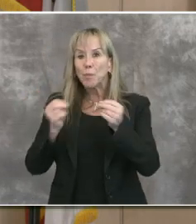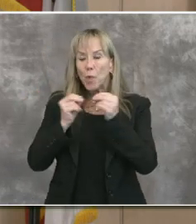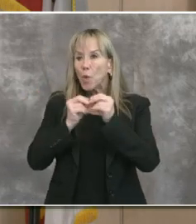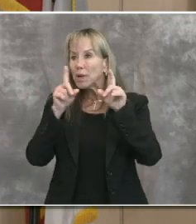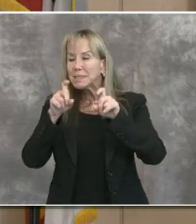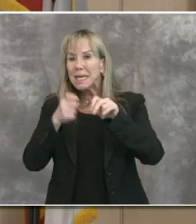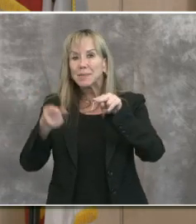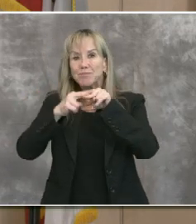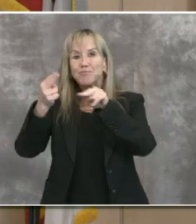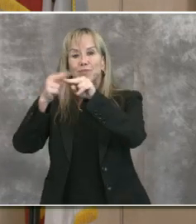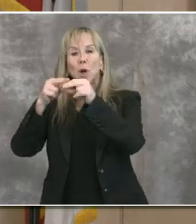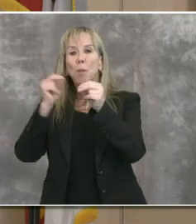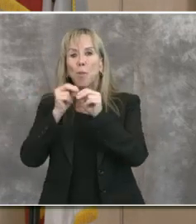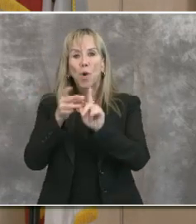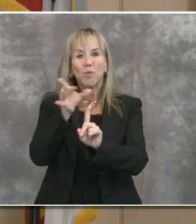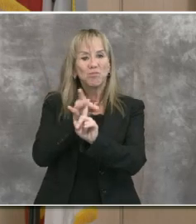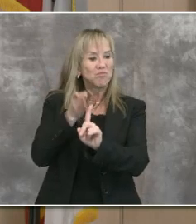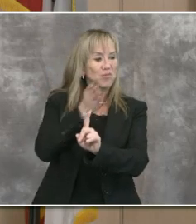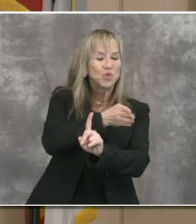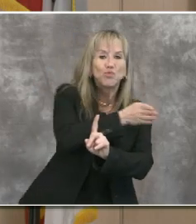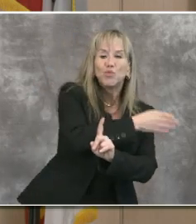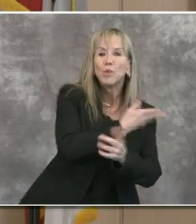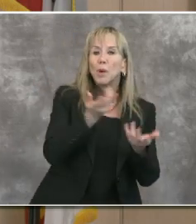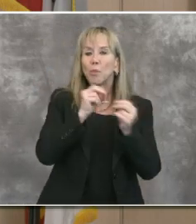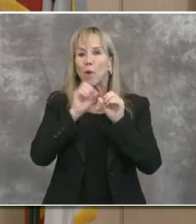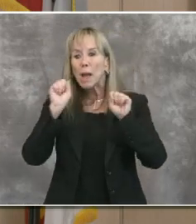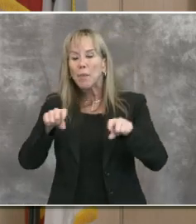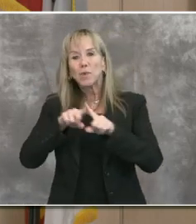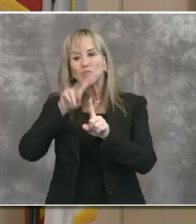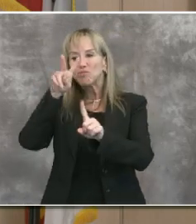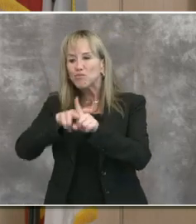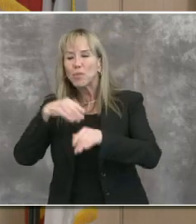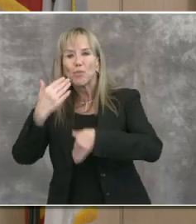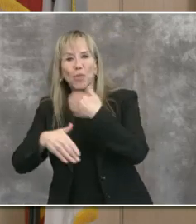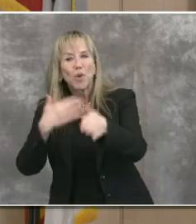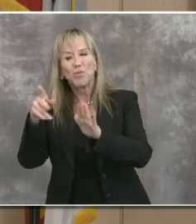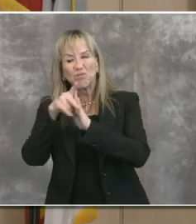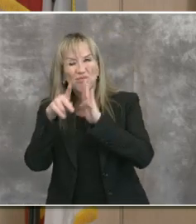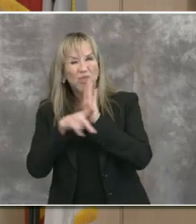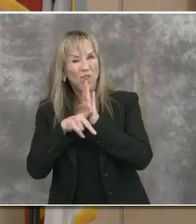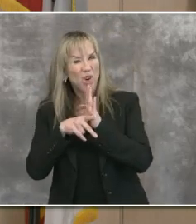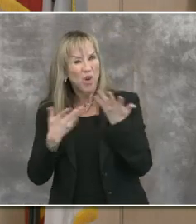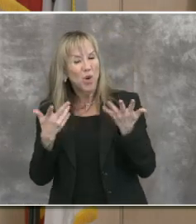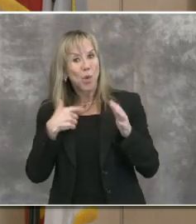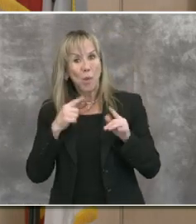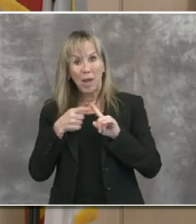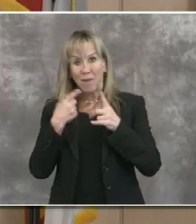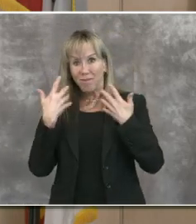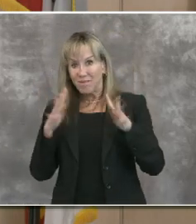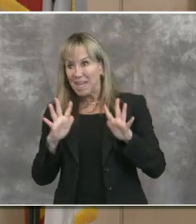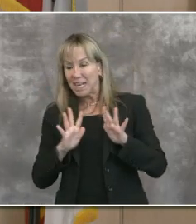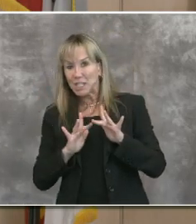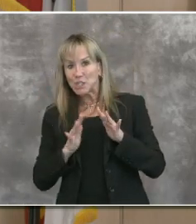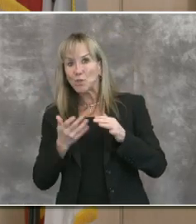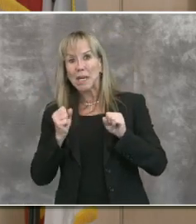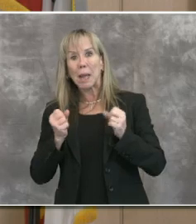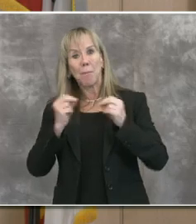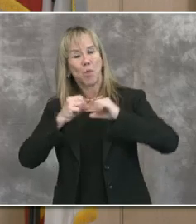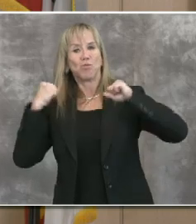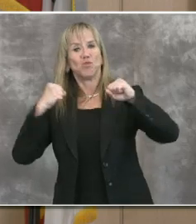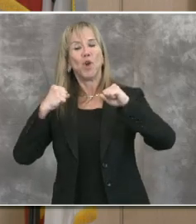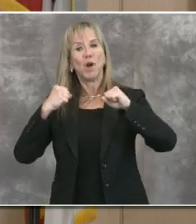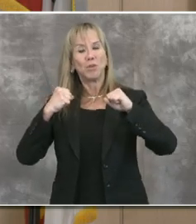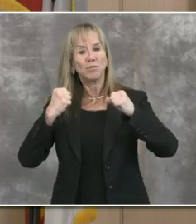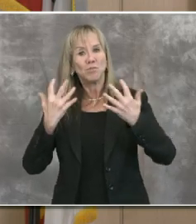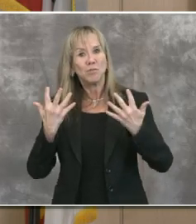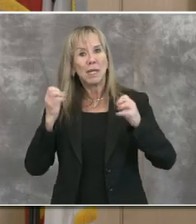testing capacity, our tracing capacity, the ability to put in place the right procedures and protocols so that we come out of this, we can come out of this strong.